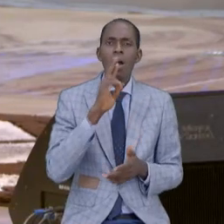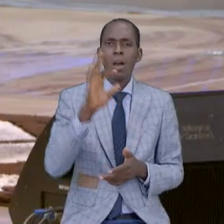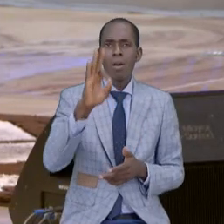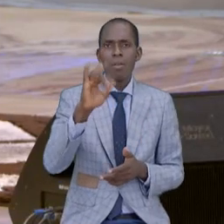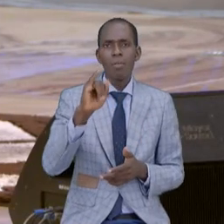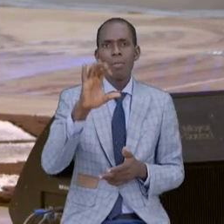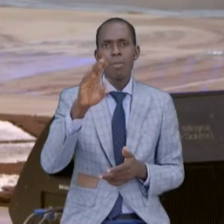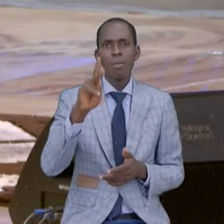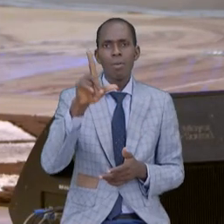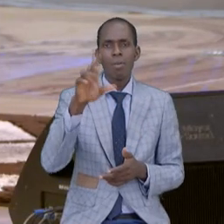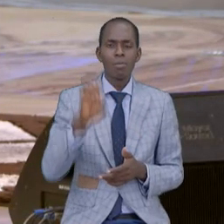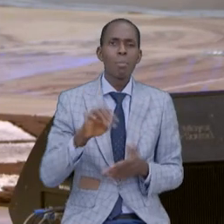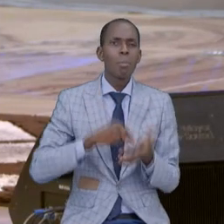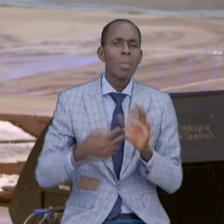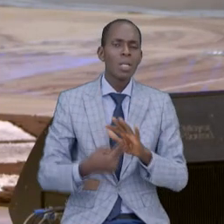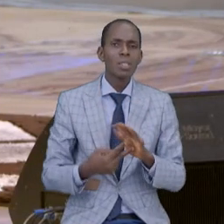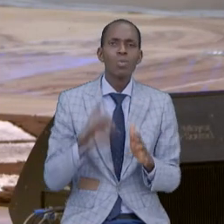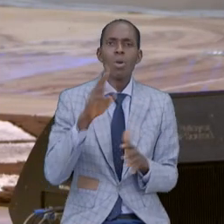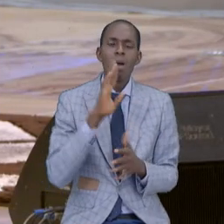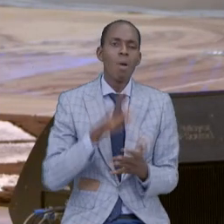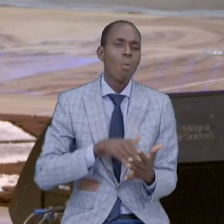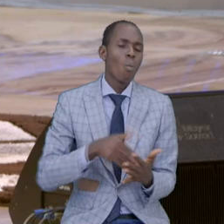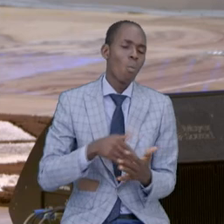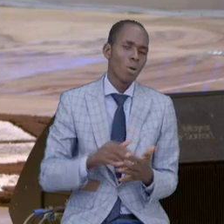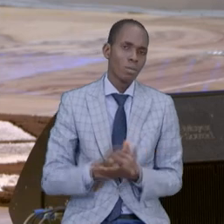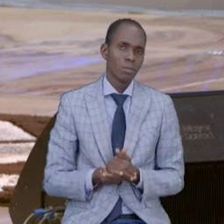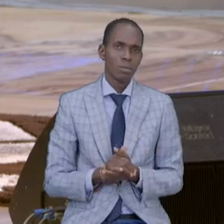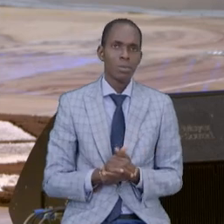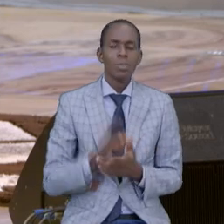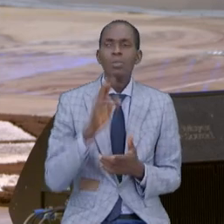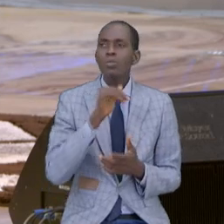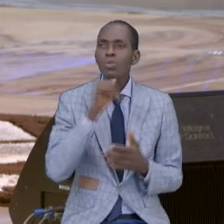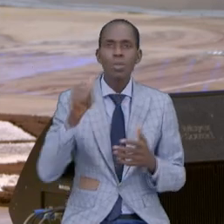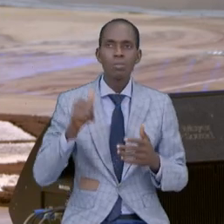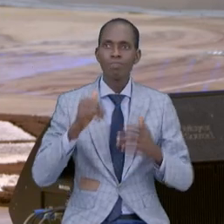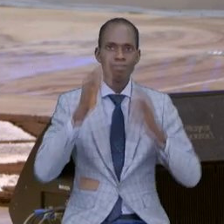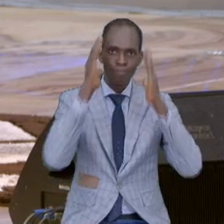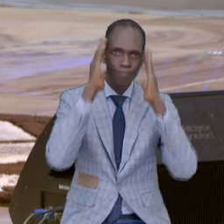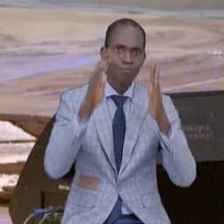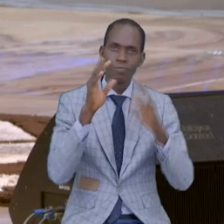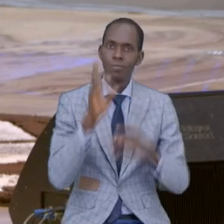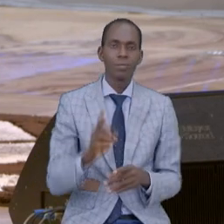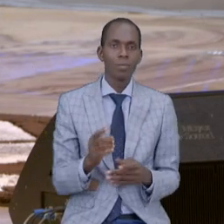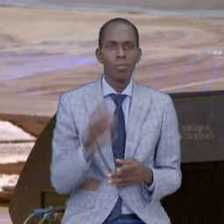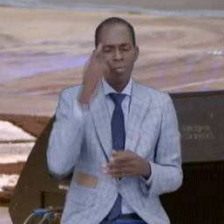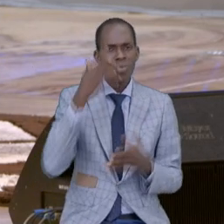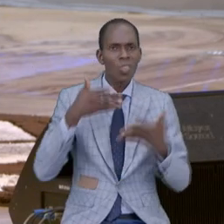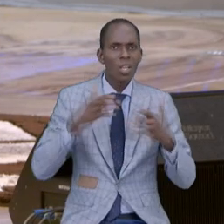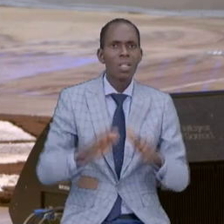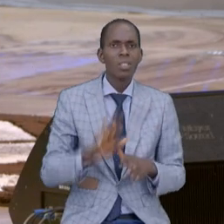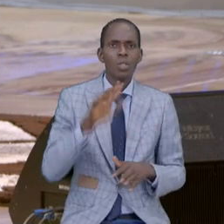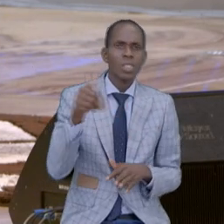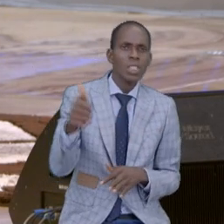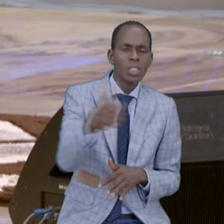were weak. They were unstable because they allowed themselves to